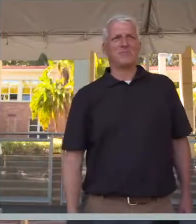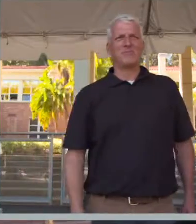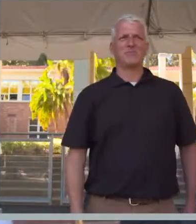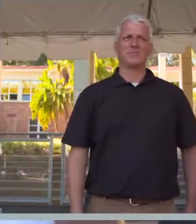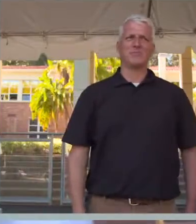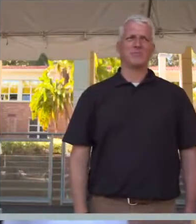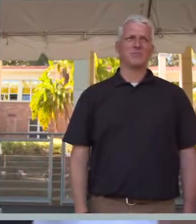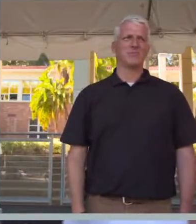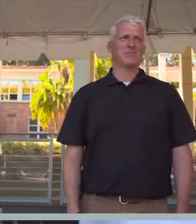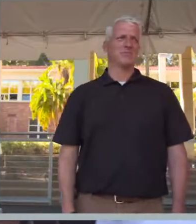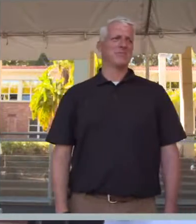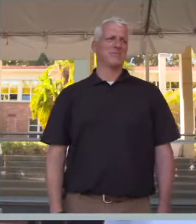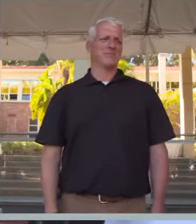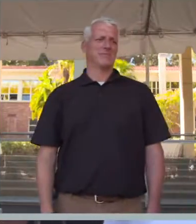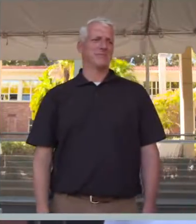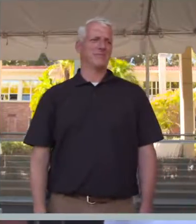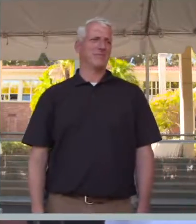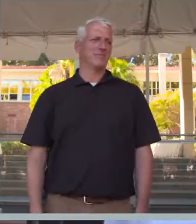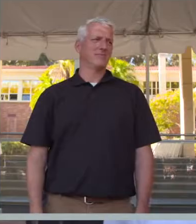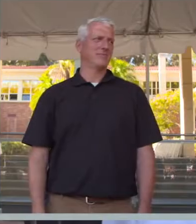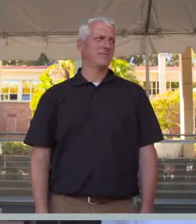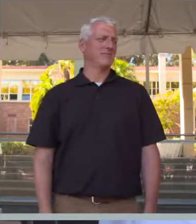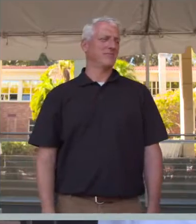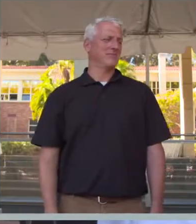Yuelin He.